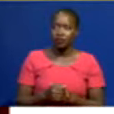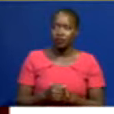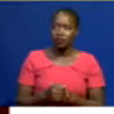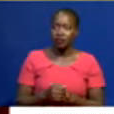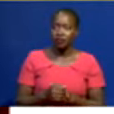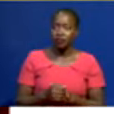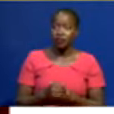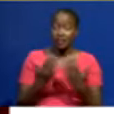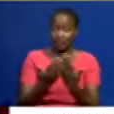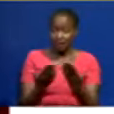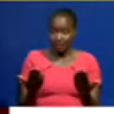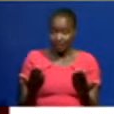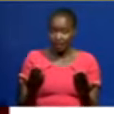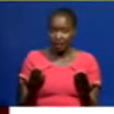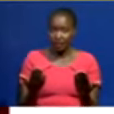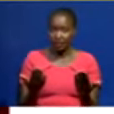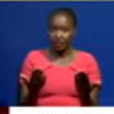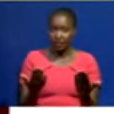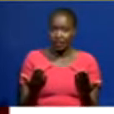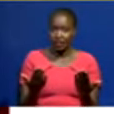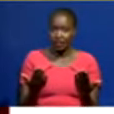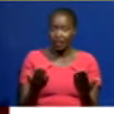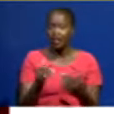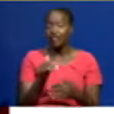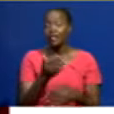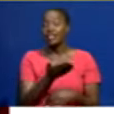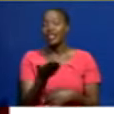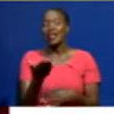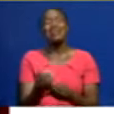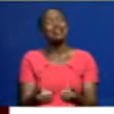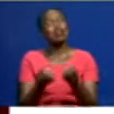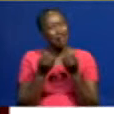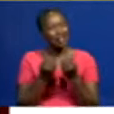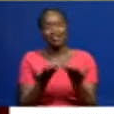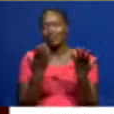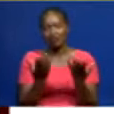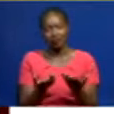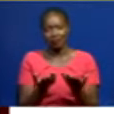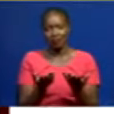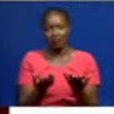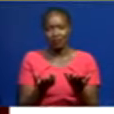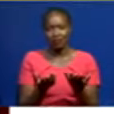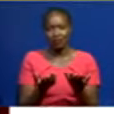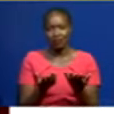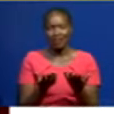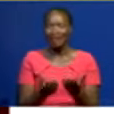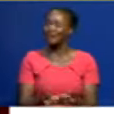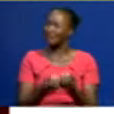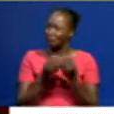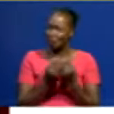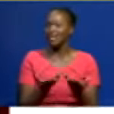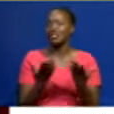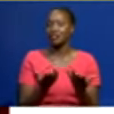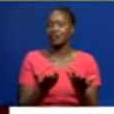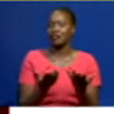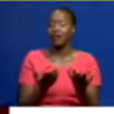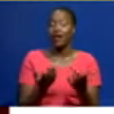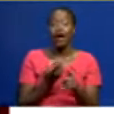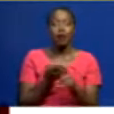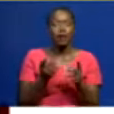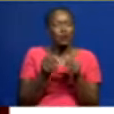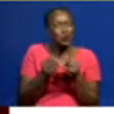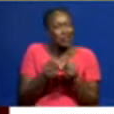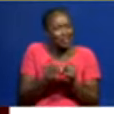the equipments that are there are very expensive. They are very expensive, but we are